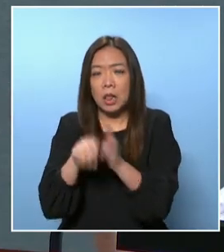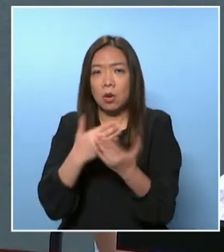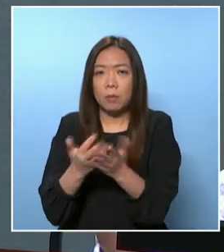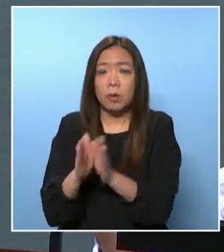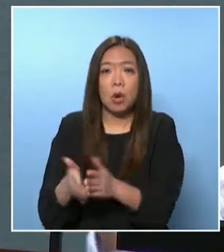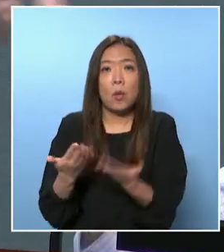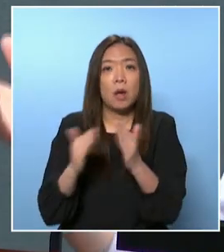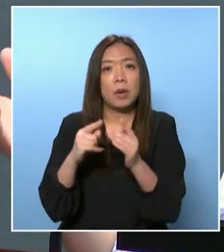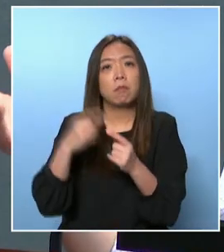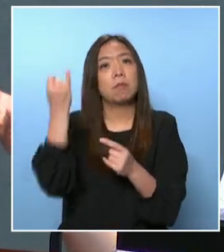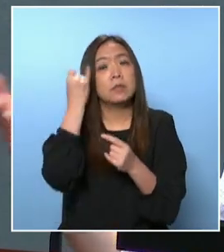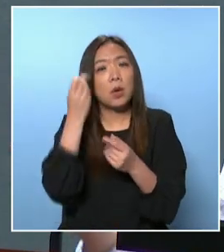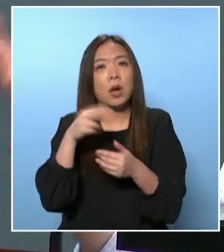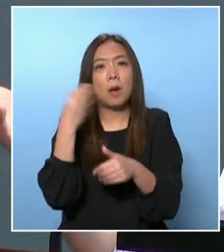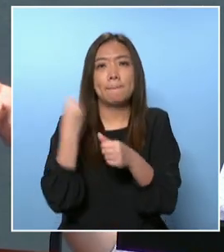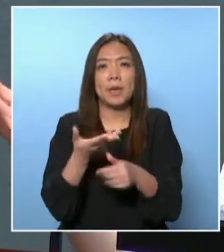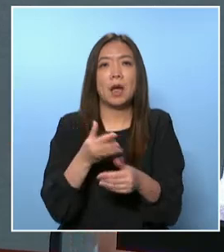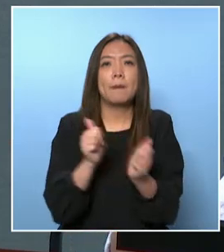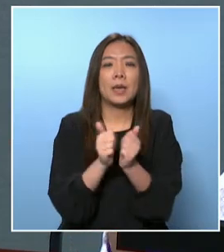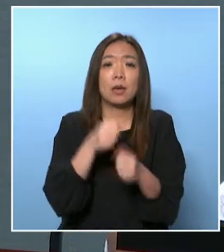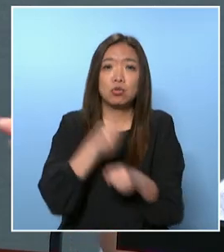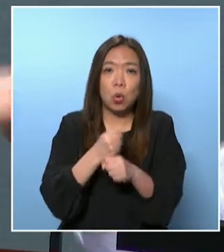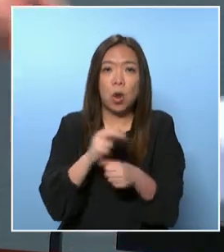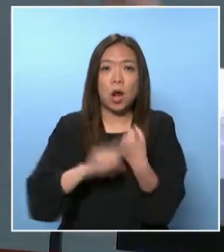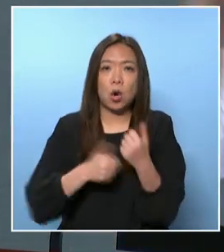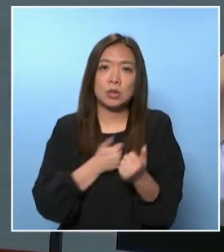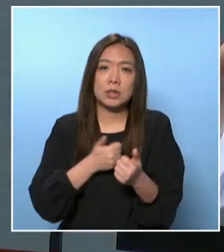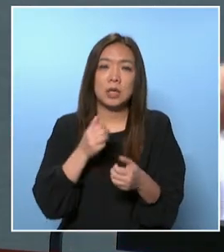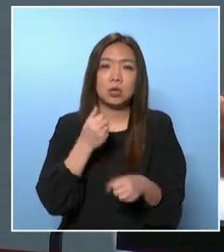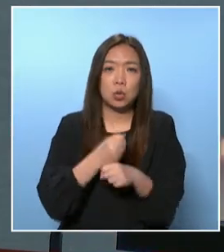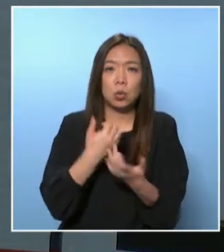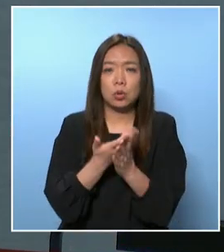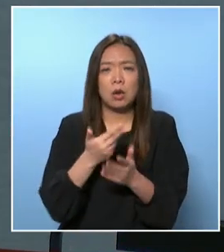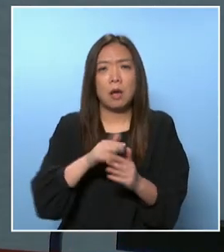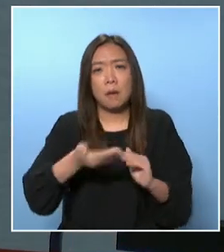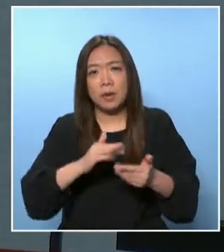And the family member may not be aware of this. He may be inviting